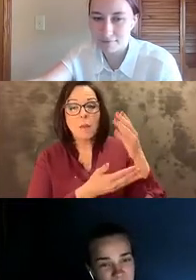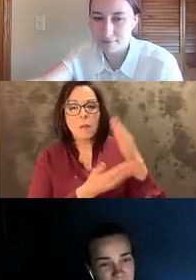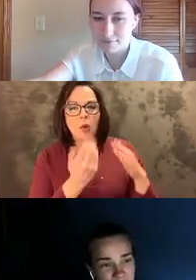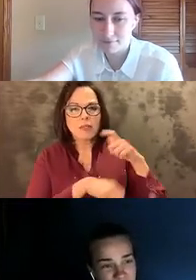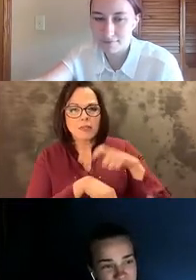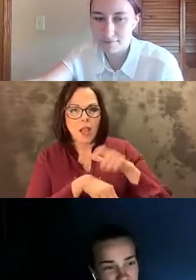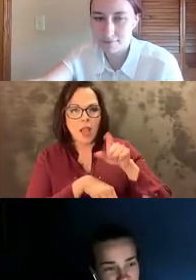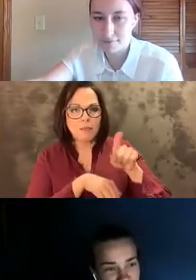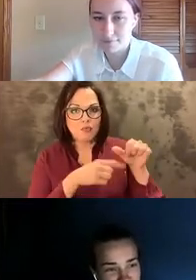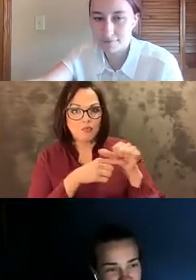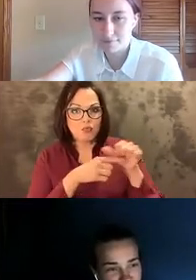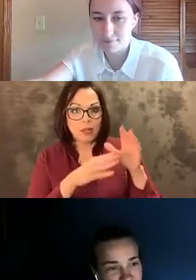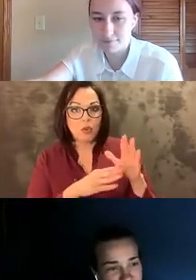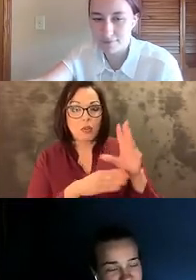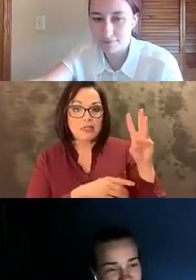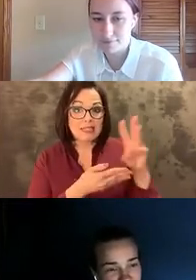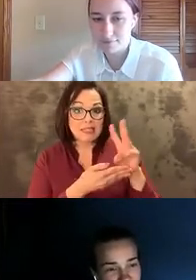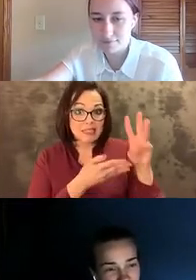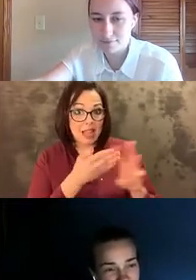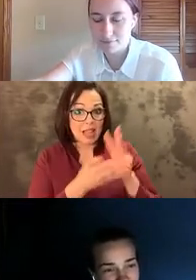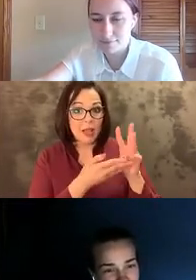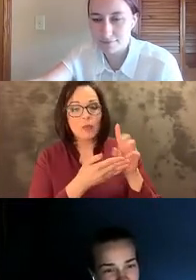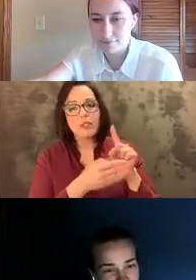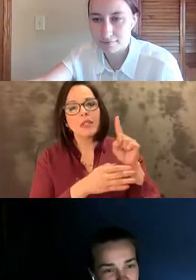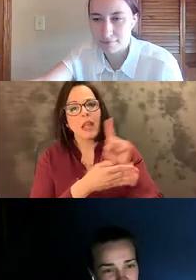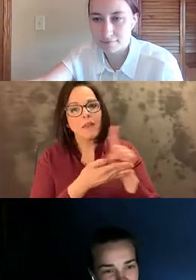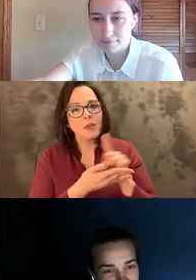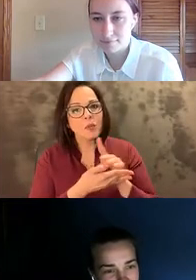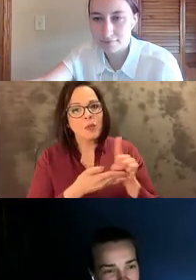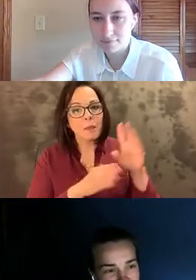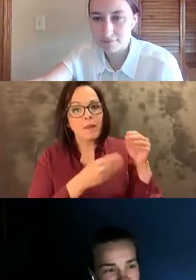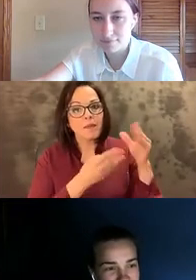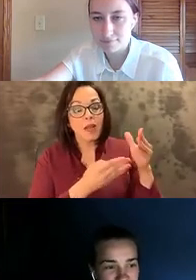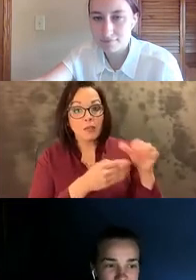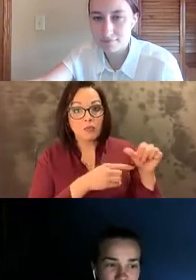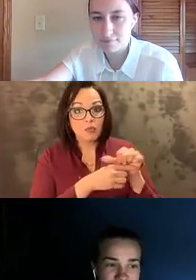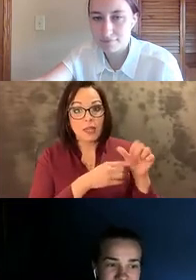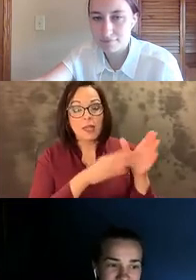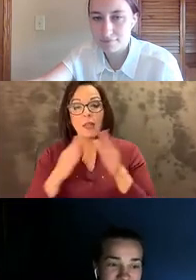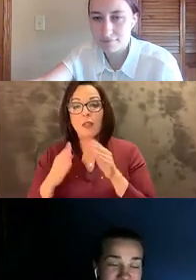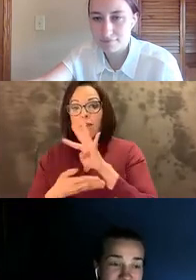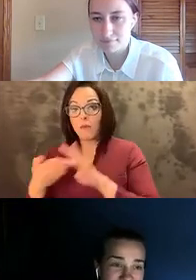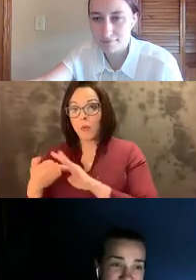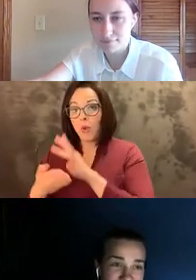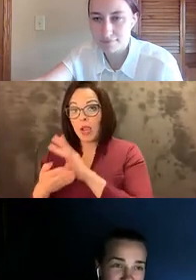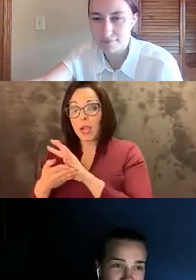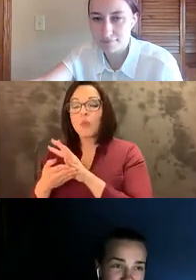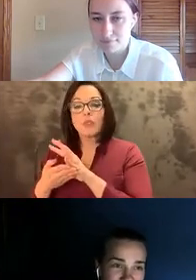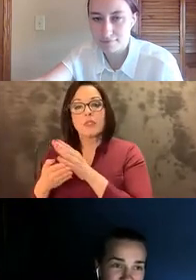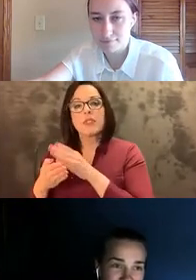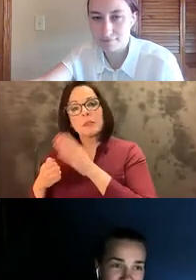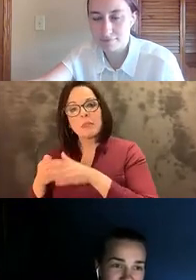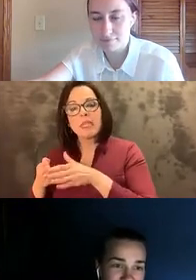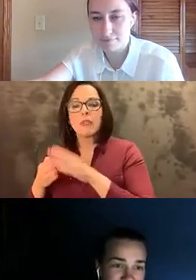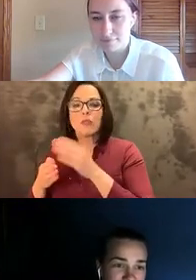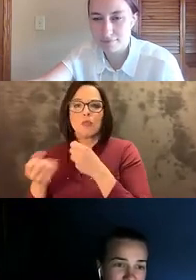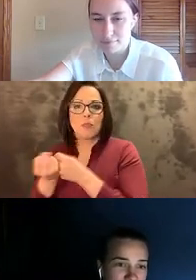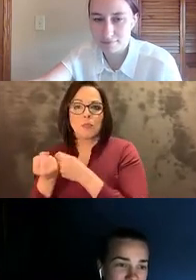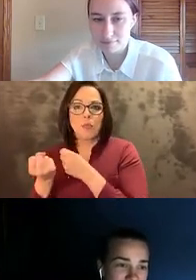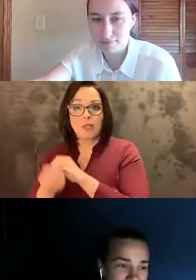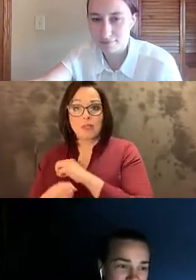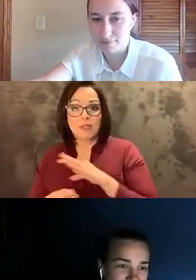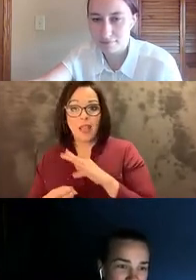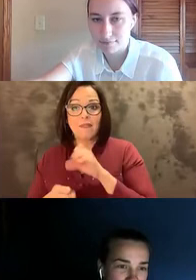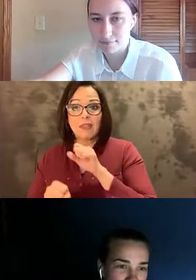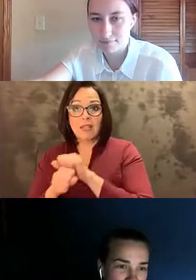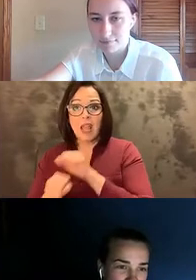6 hours per week providing trainings and 4 hours per week completing support staff tasks around the office.